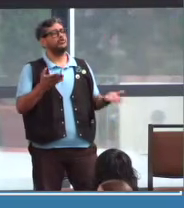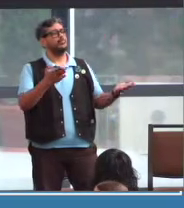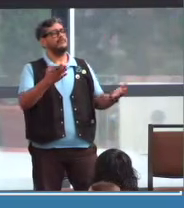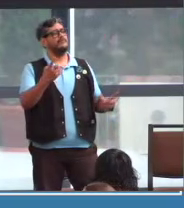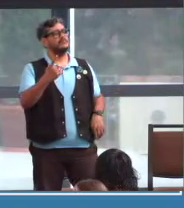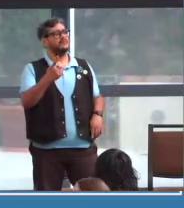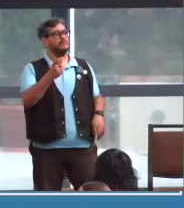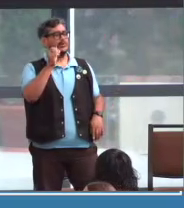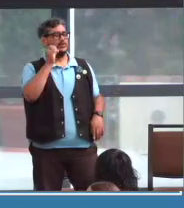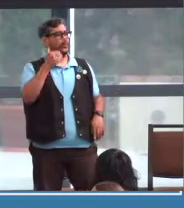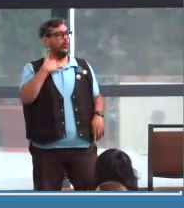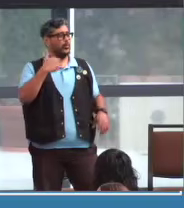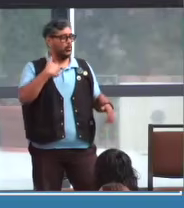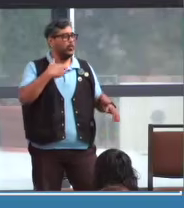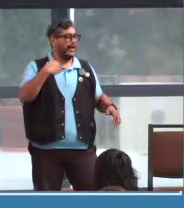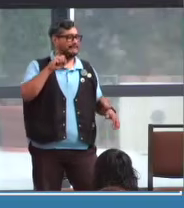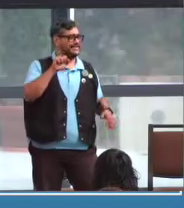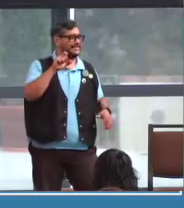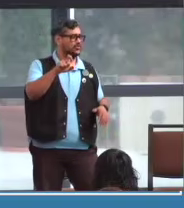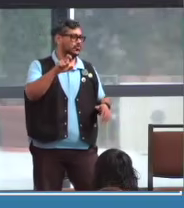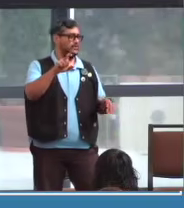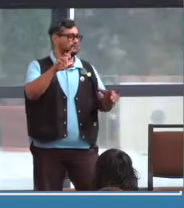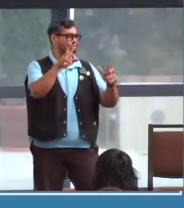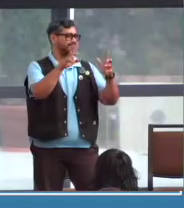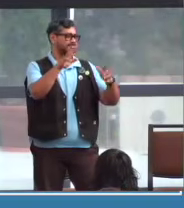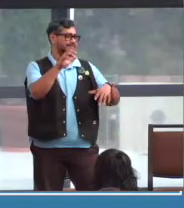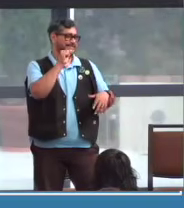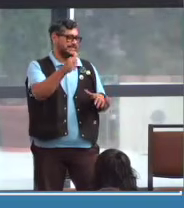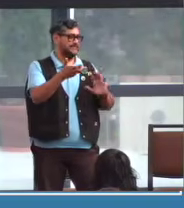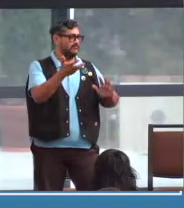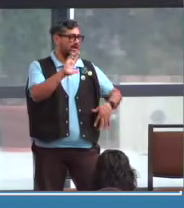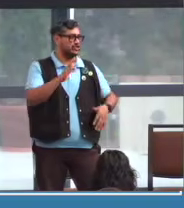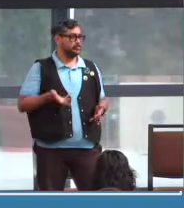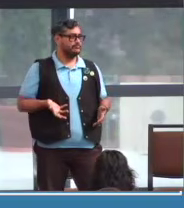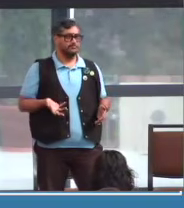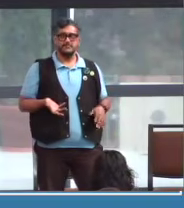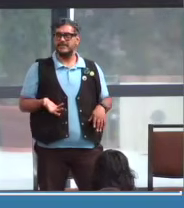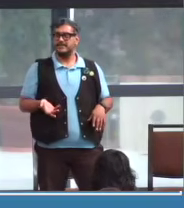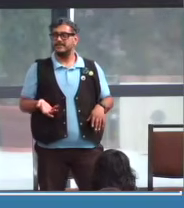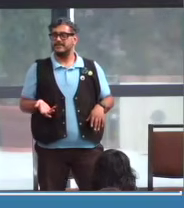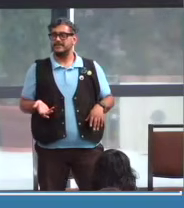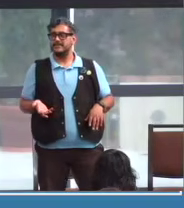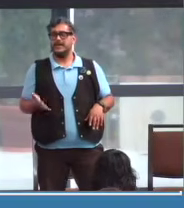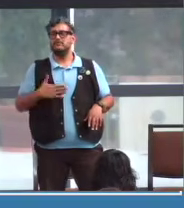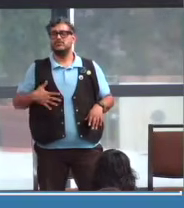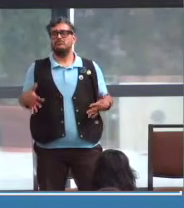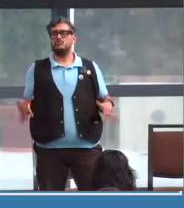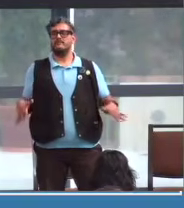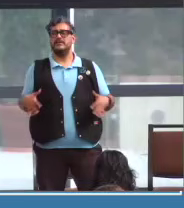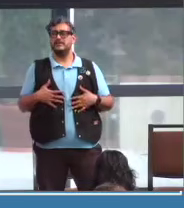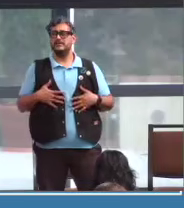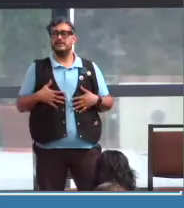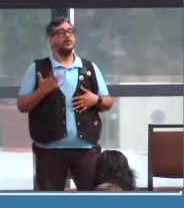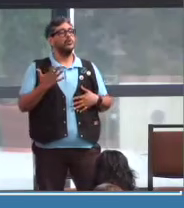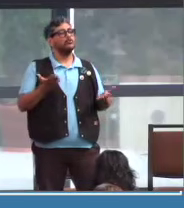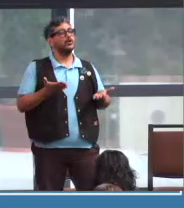somebody who has sexual dysfunction in lupus? Sorry, say that again. I'm sorry, I get nervous. Oh, it's okay. What